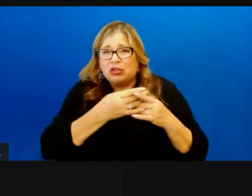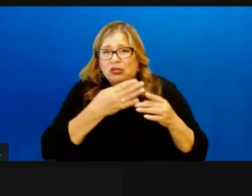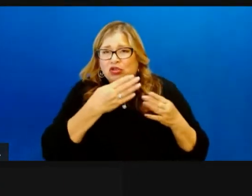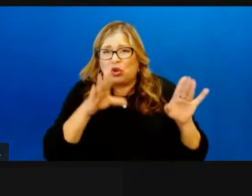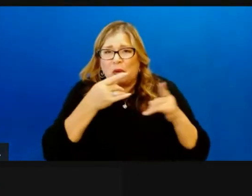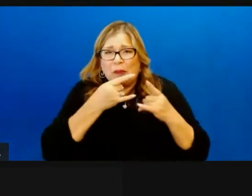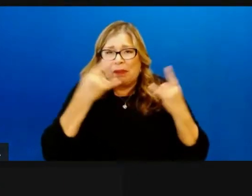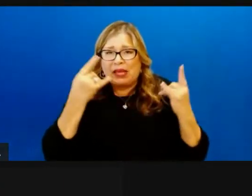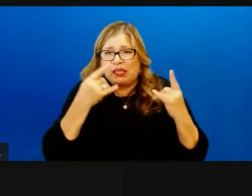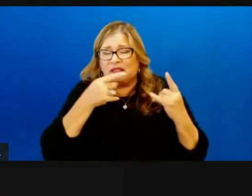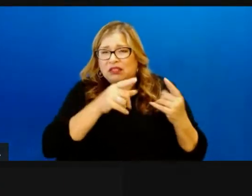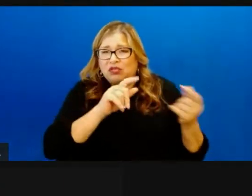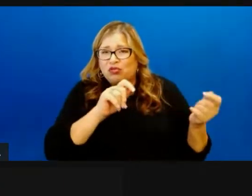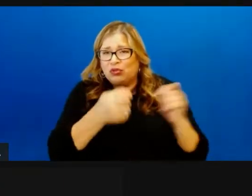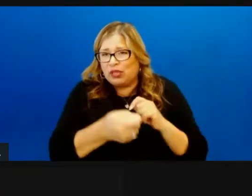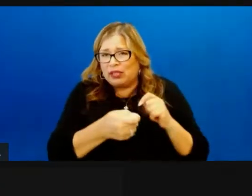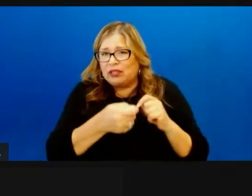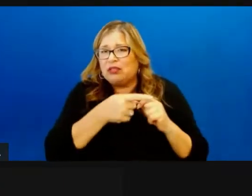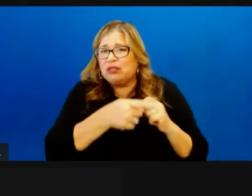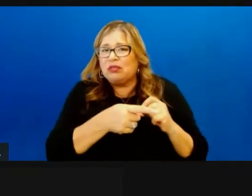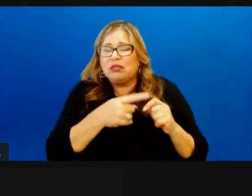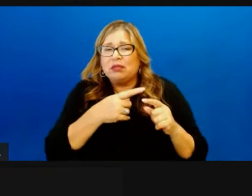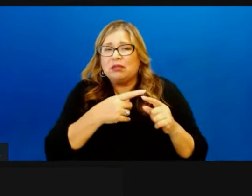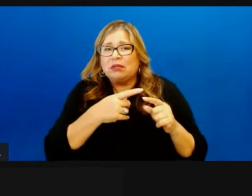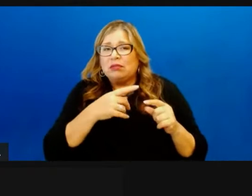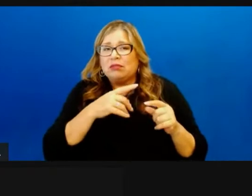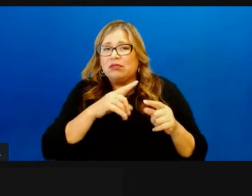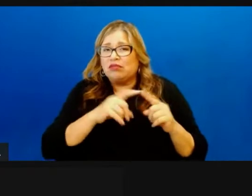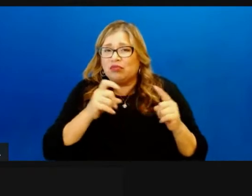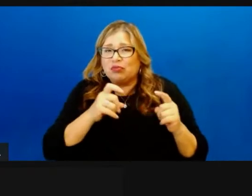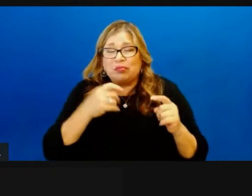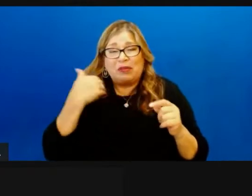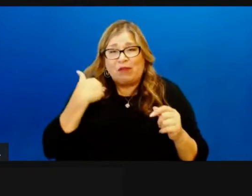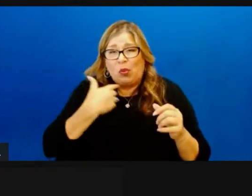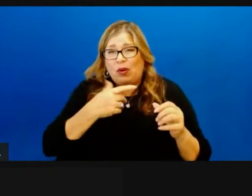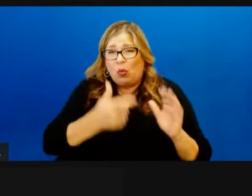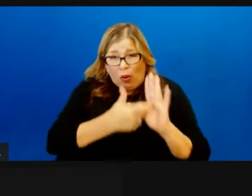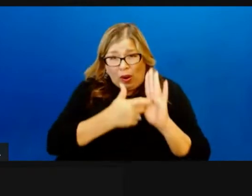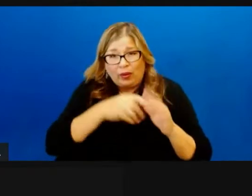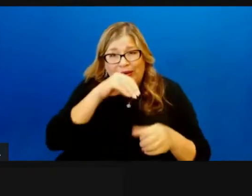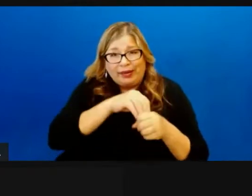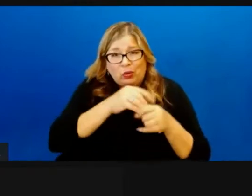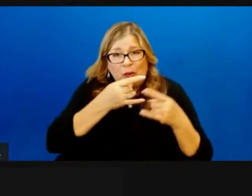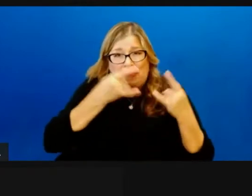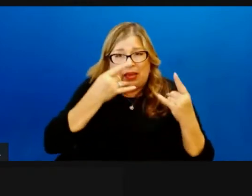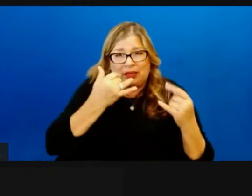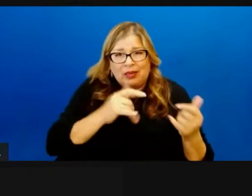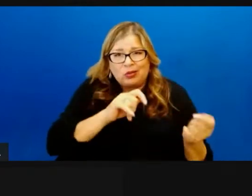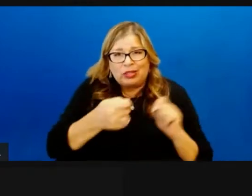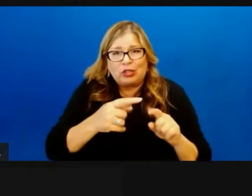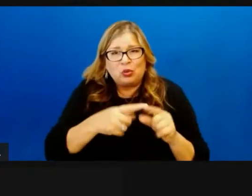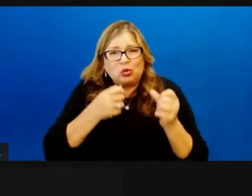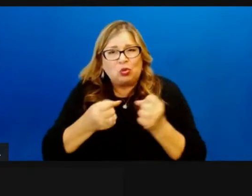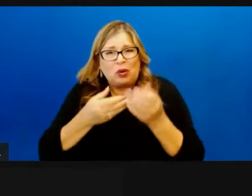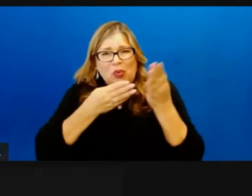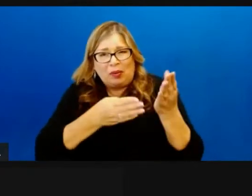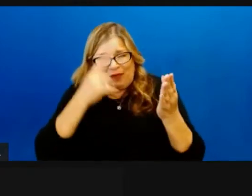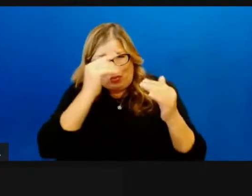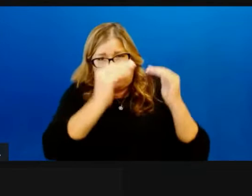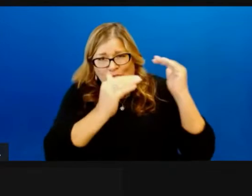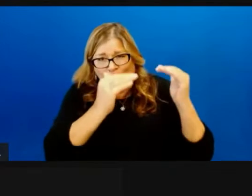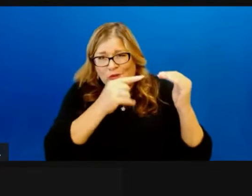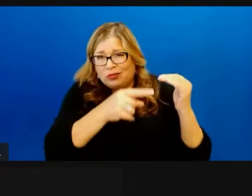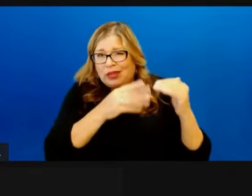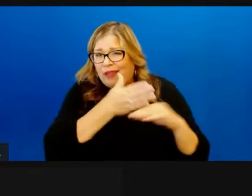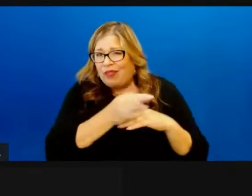the guidance, change into a strong recommendation from a requirement after February 15th for public indoor